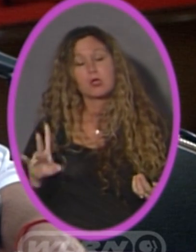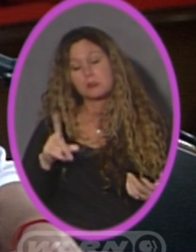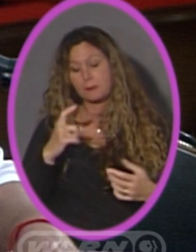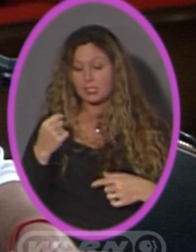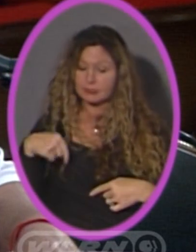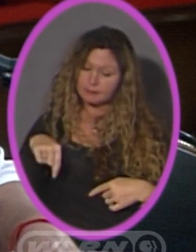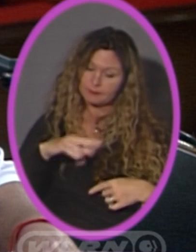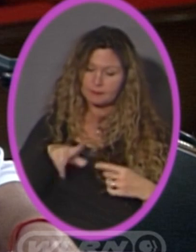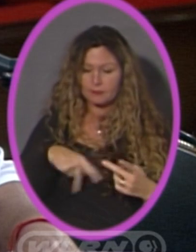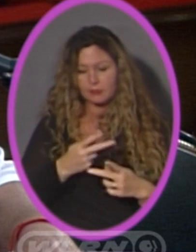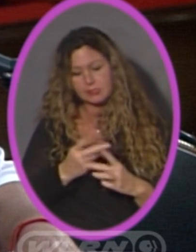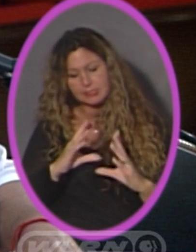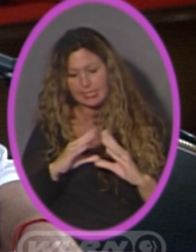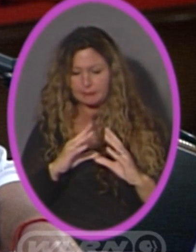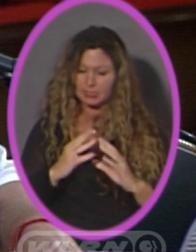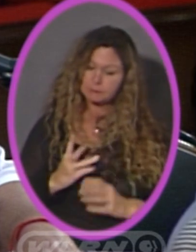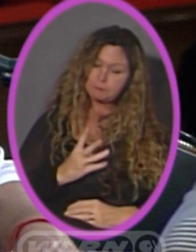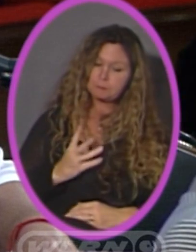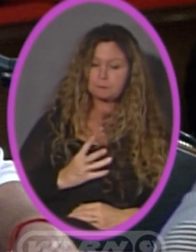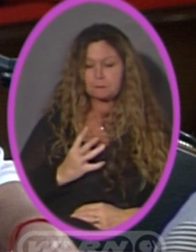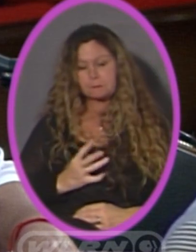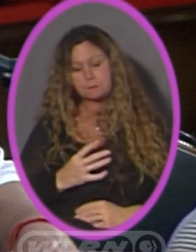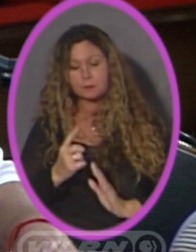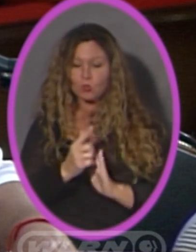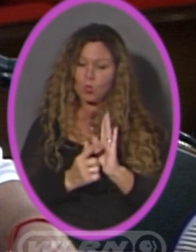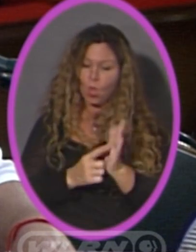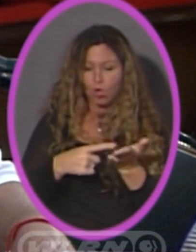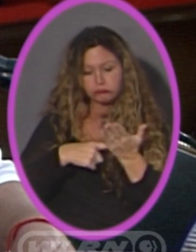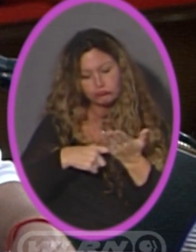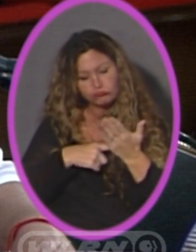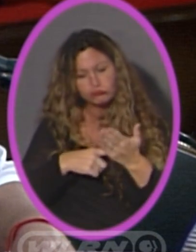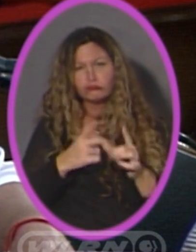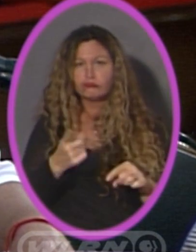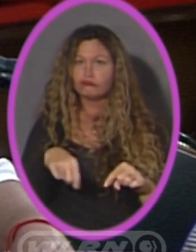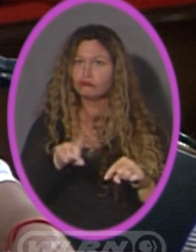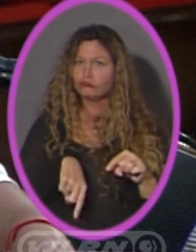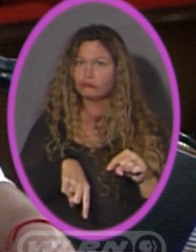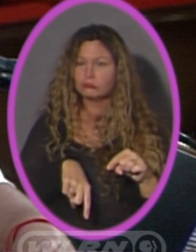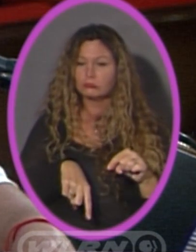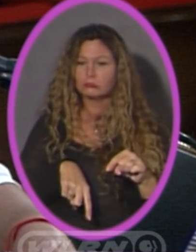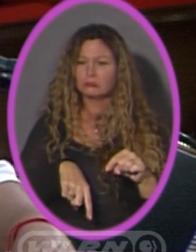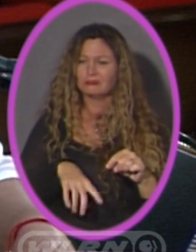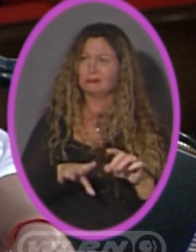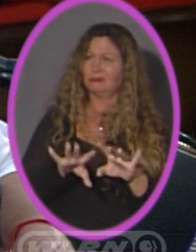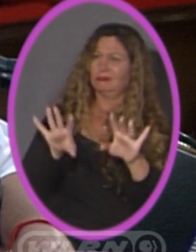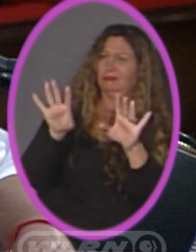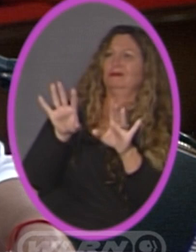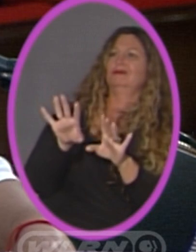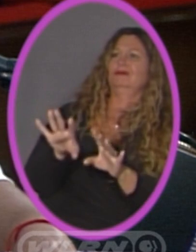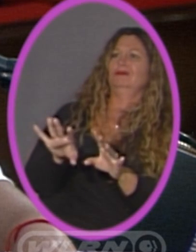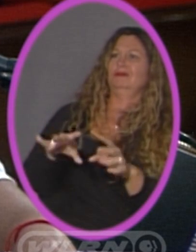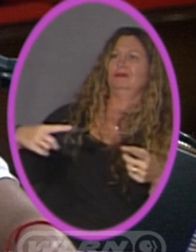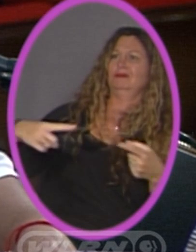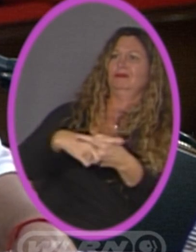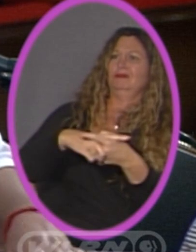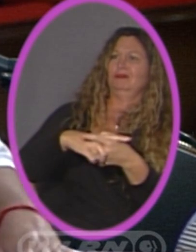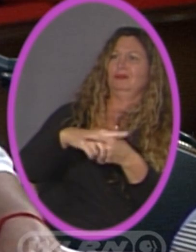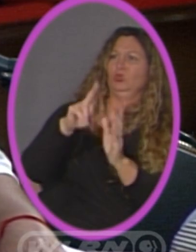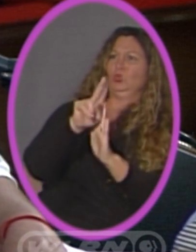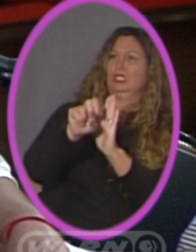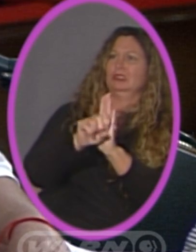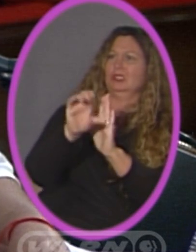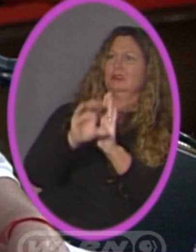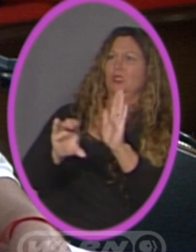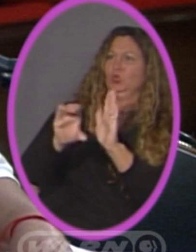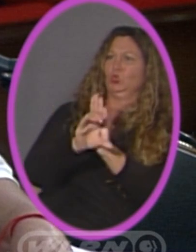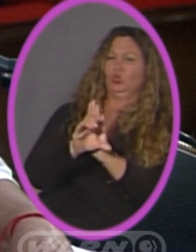such as the school board meetings, to preclude public speakers. To that I say, but the U.S. Constitution trumps decorum.